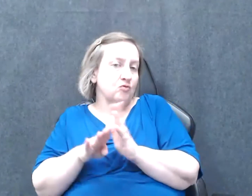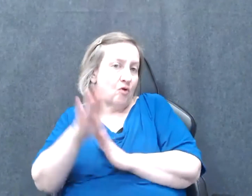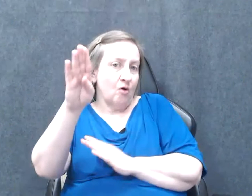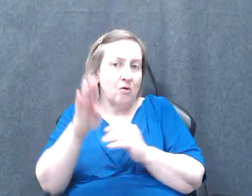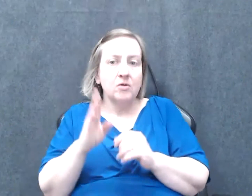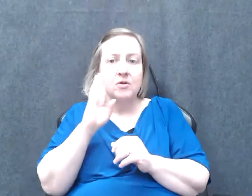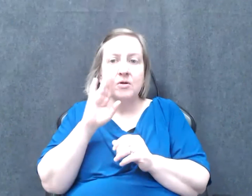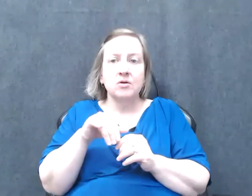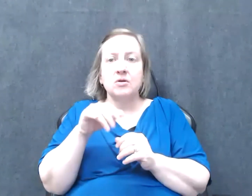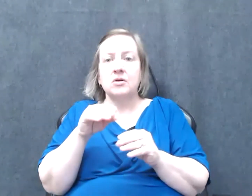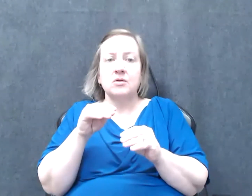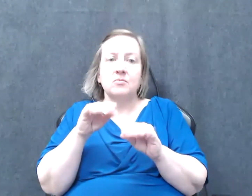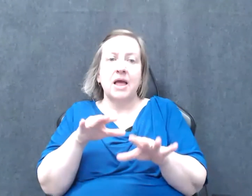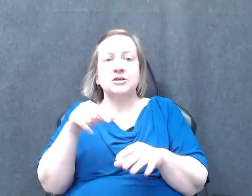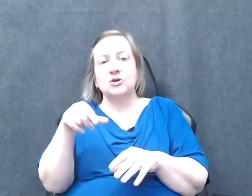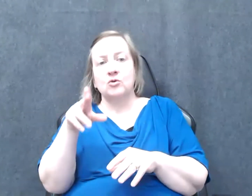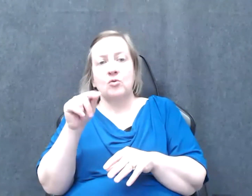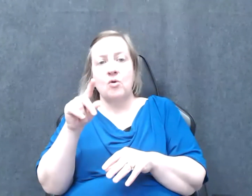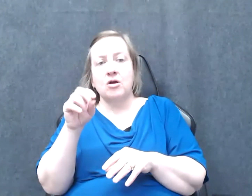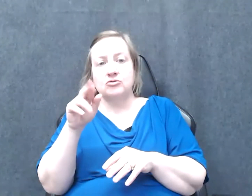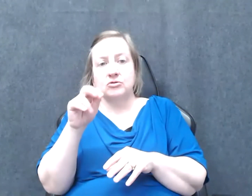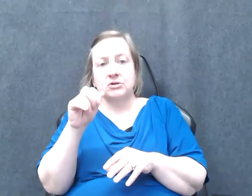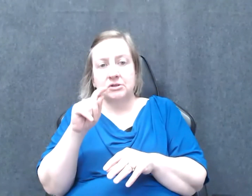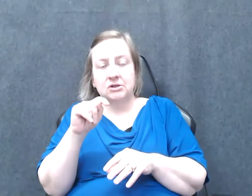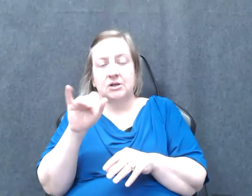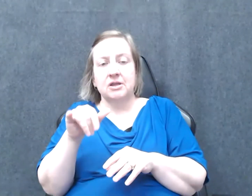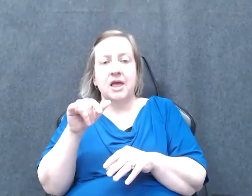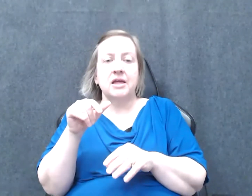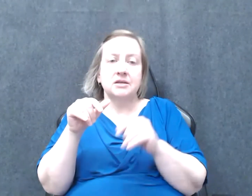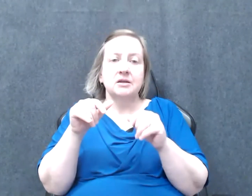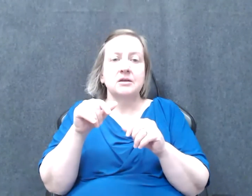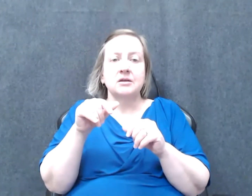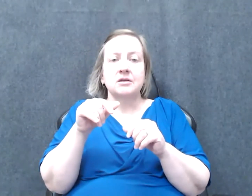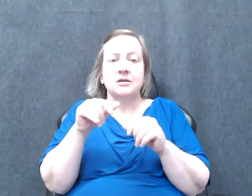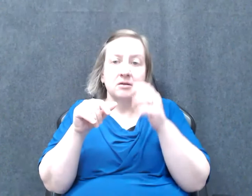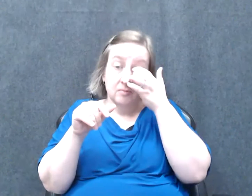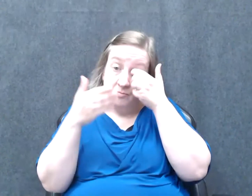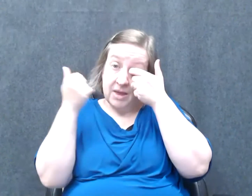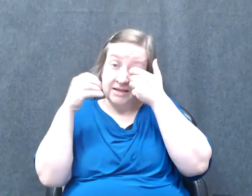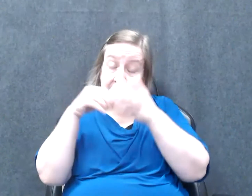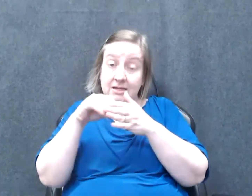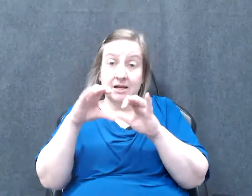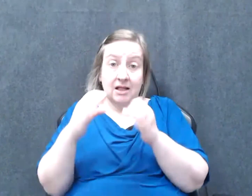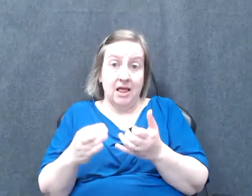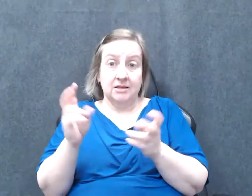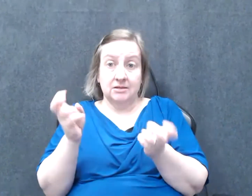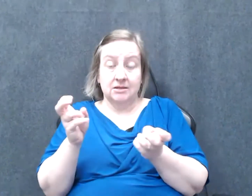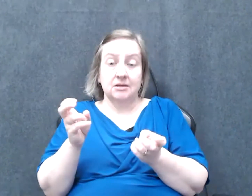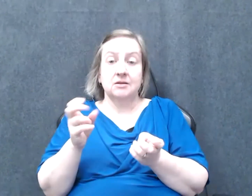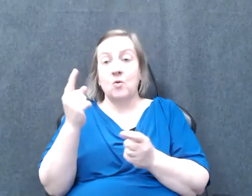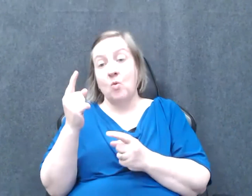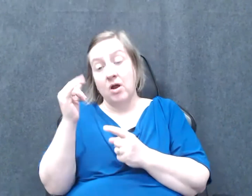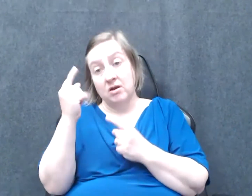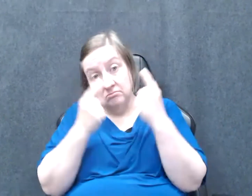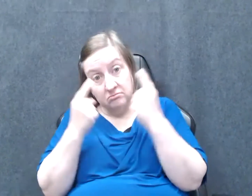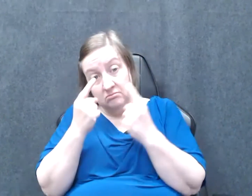the, Magic Quadrant, but, the Gartner Magic Quadrants are best in class. And so one of those